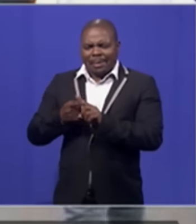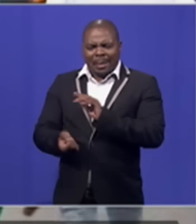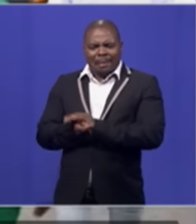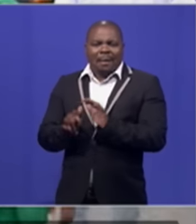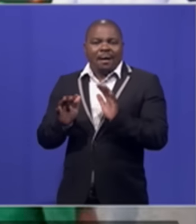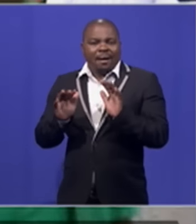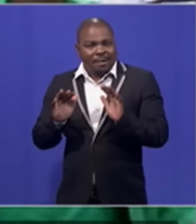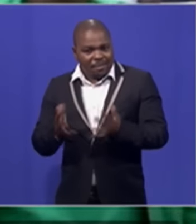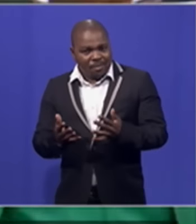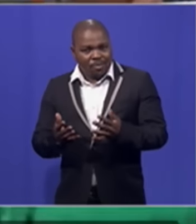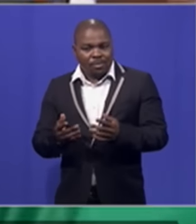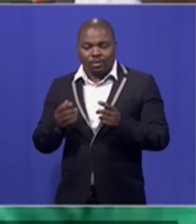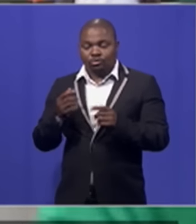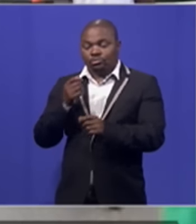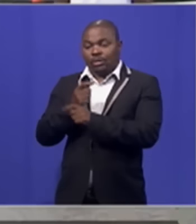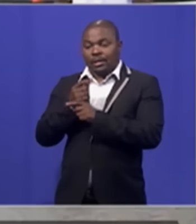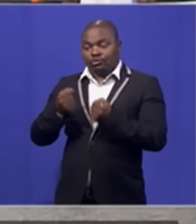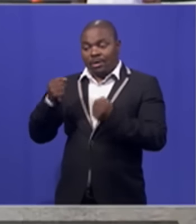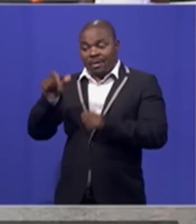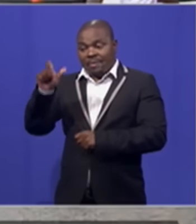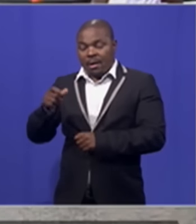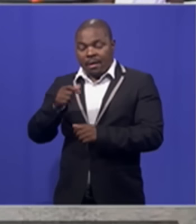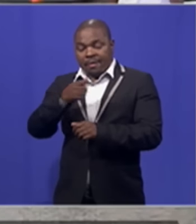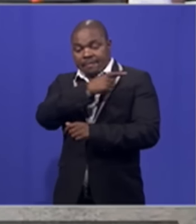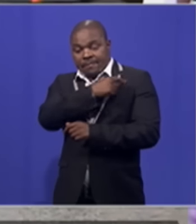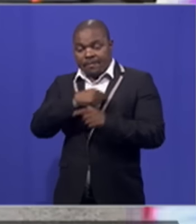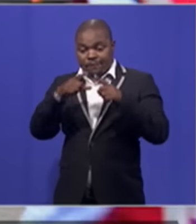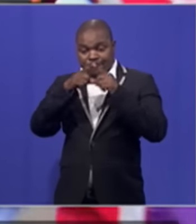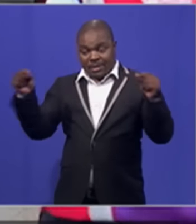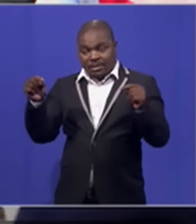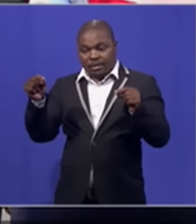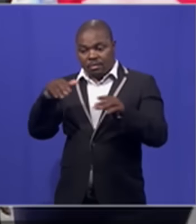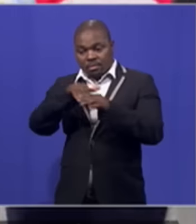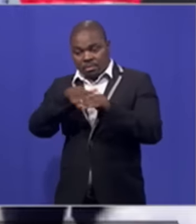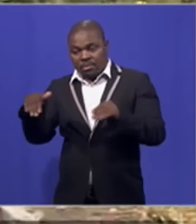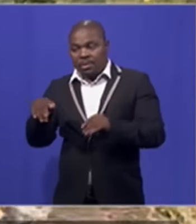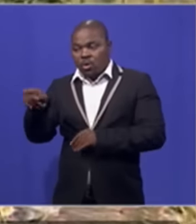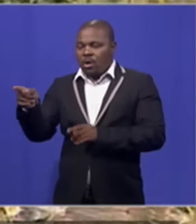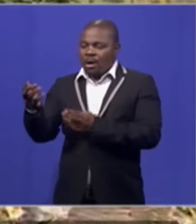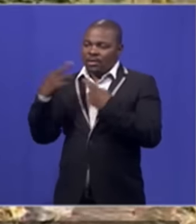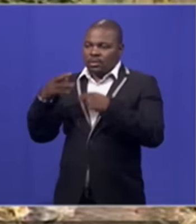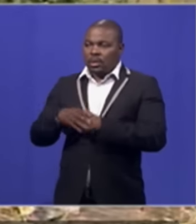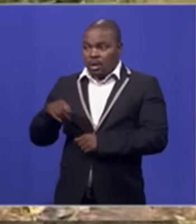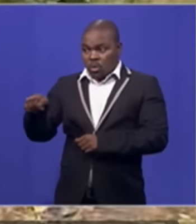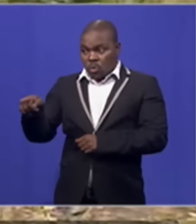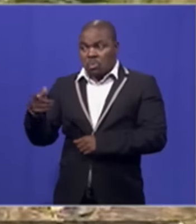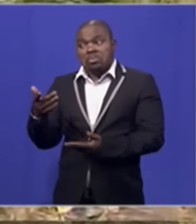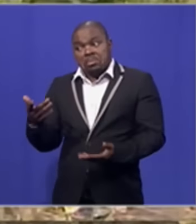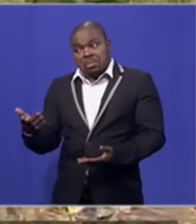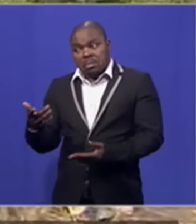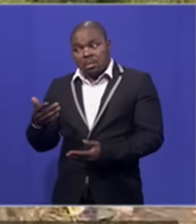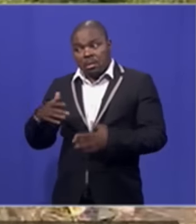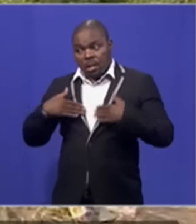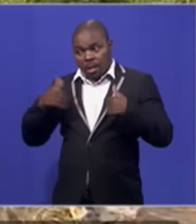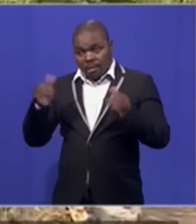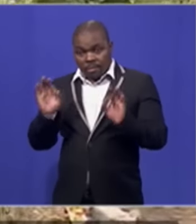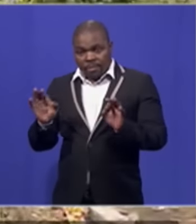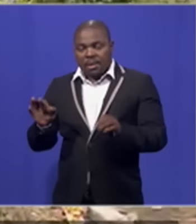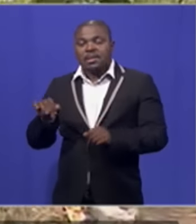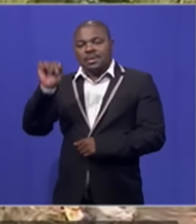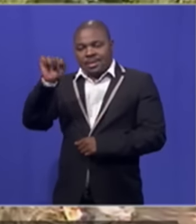jwang mme mokganni ha a tswa sepetlele mono tshwanetse hore a ka arabela o phunyoile mokganni ene sentse le potso ya ka e latelang yena o phunyoile